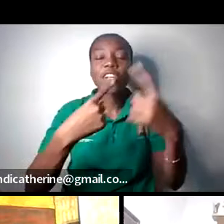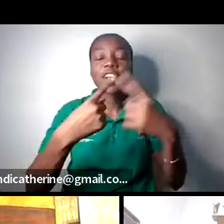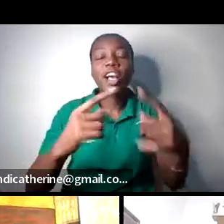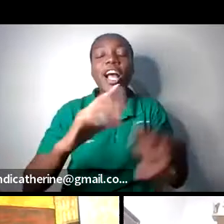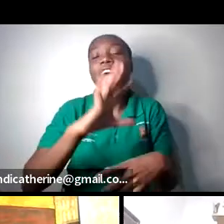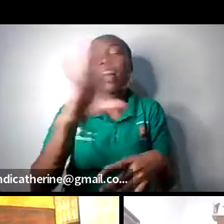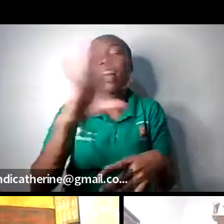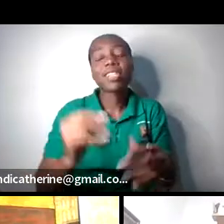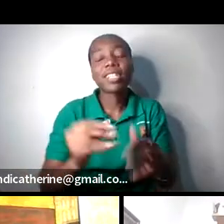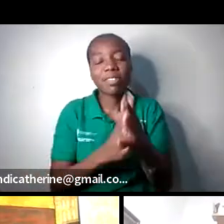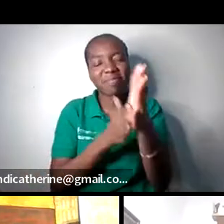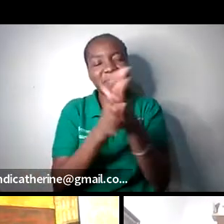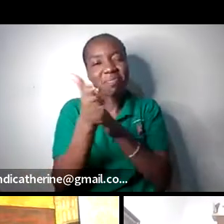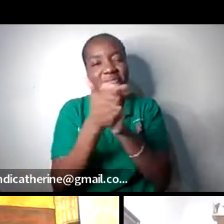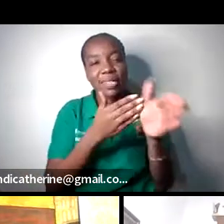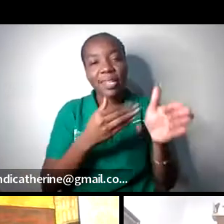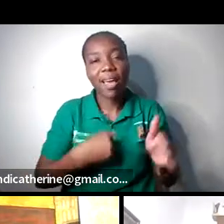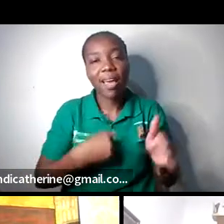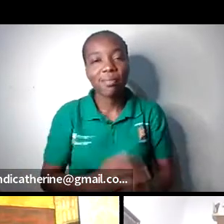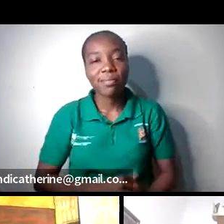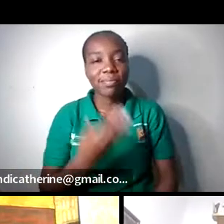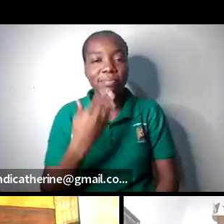passion. Thank you.